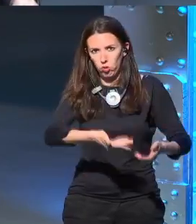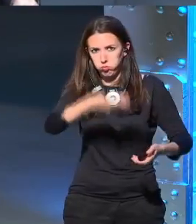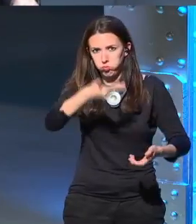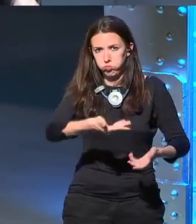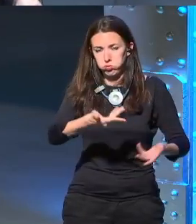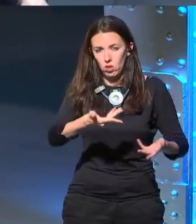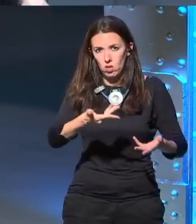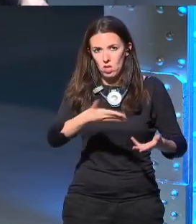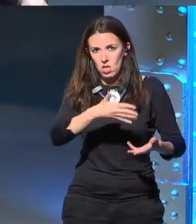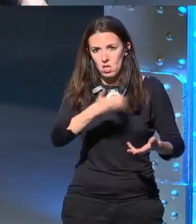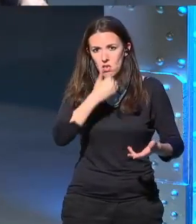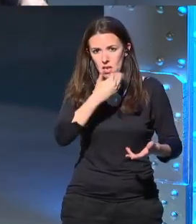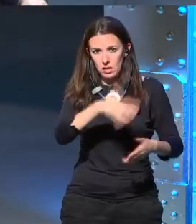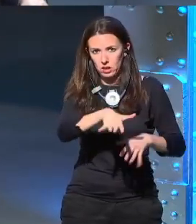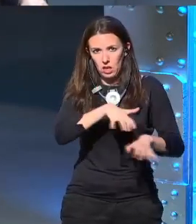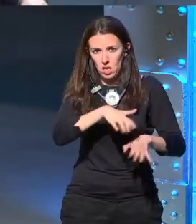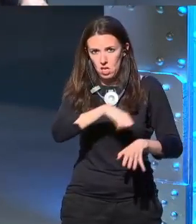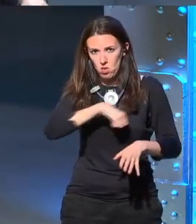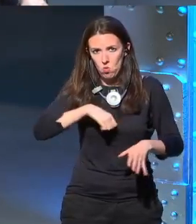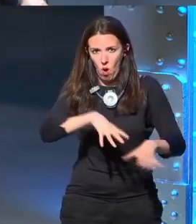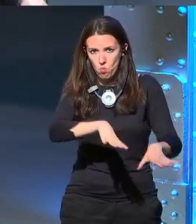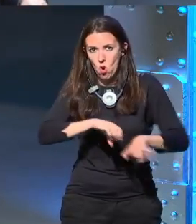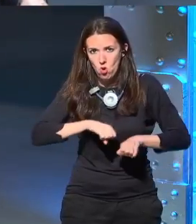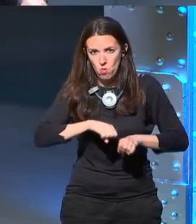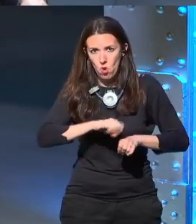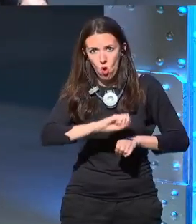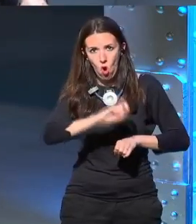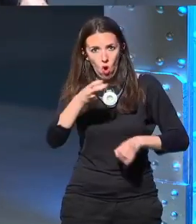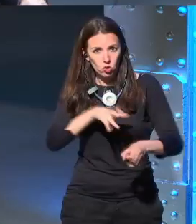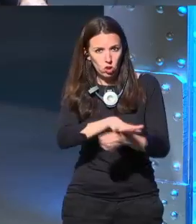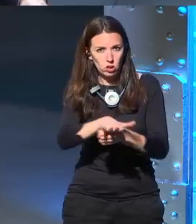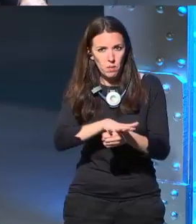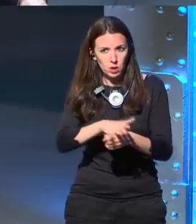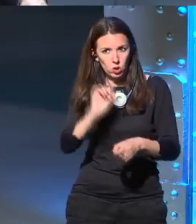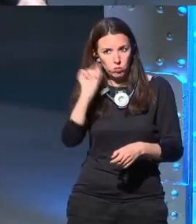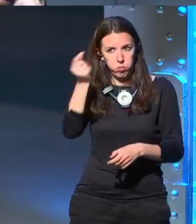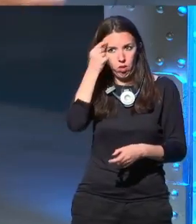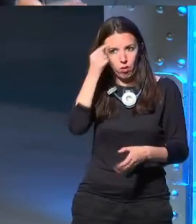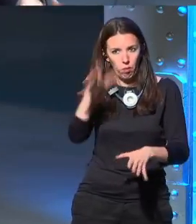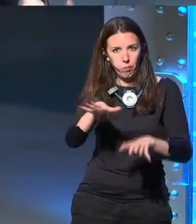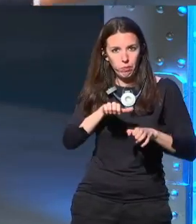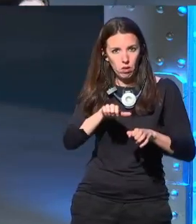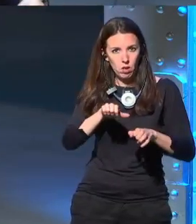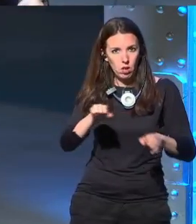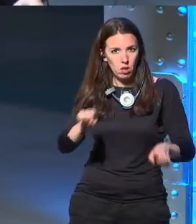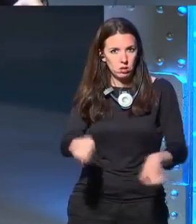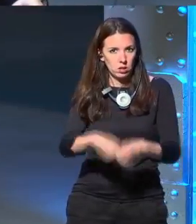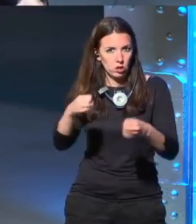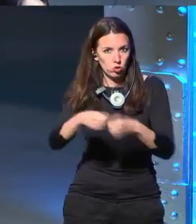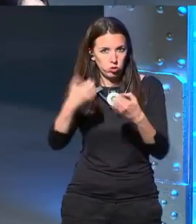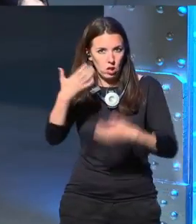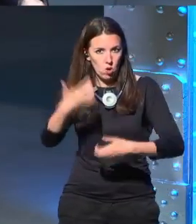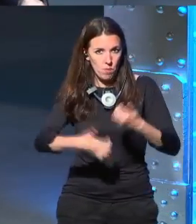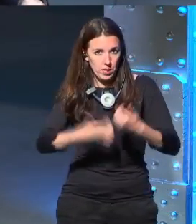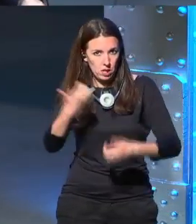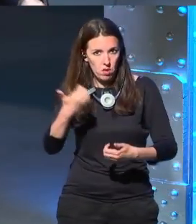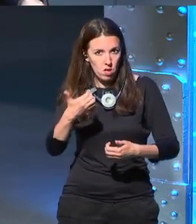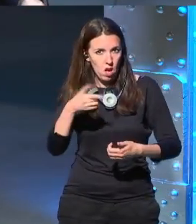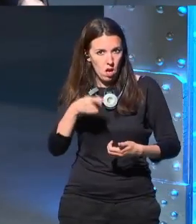from dominating other fields and destroying competition, allows